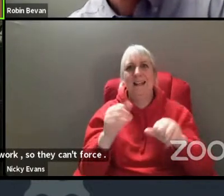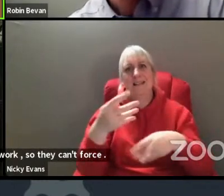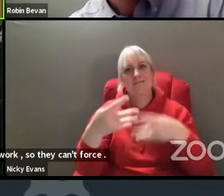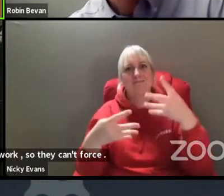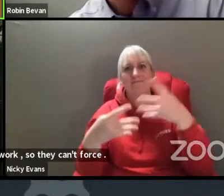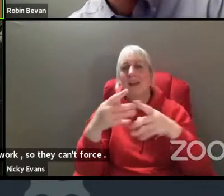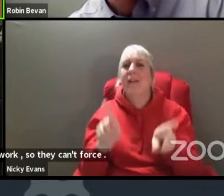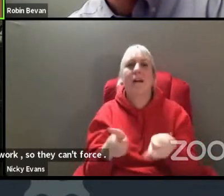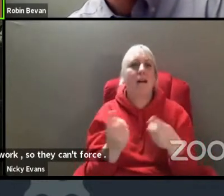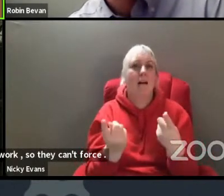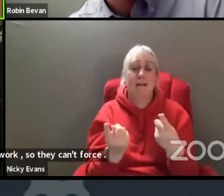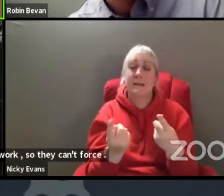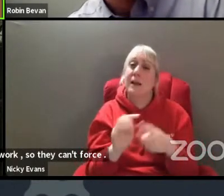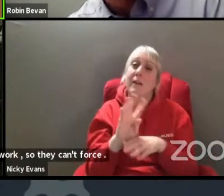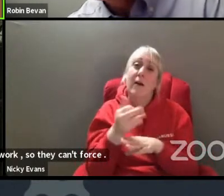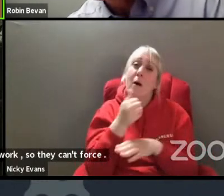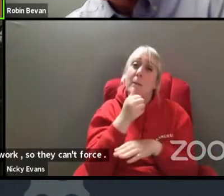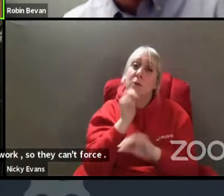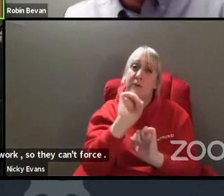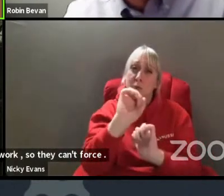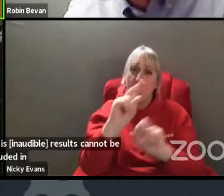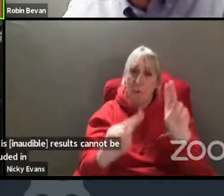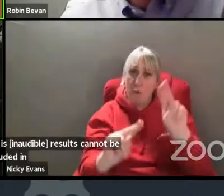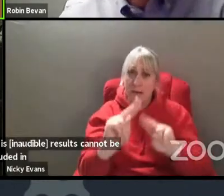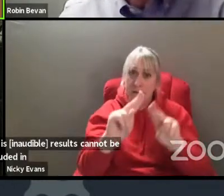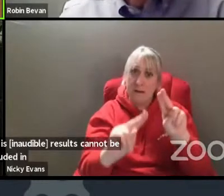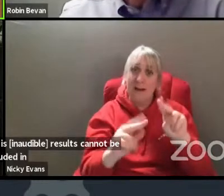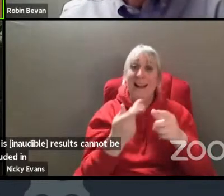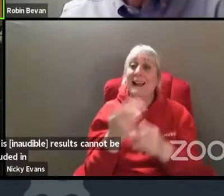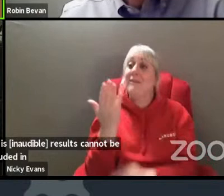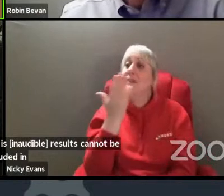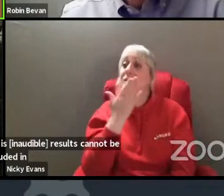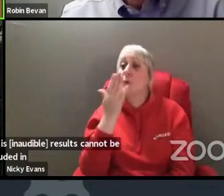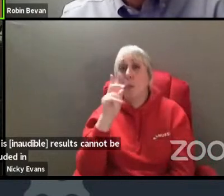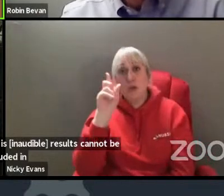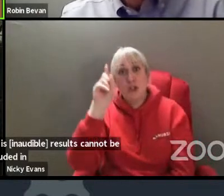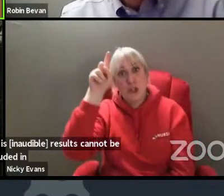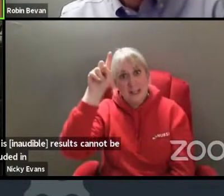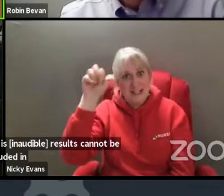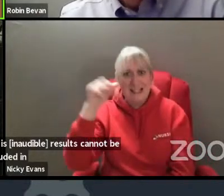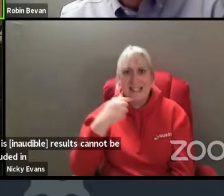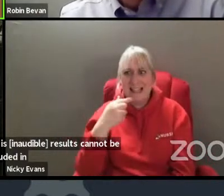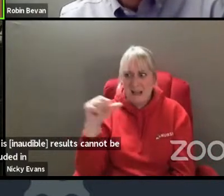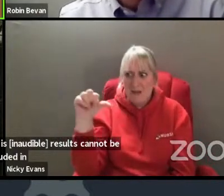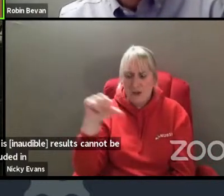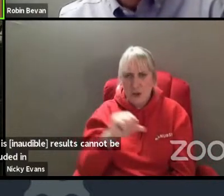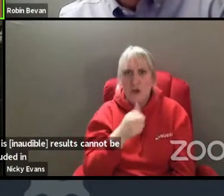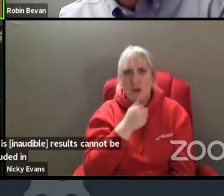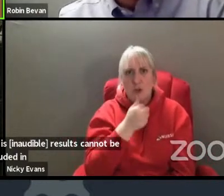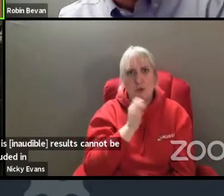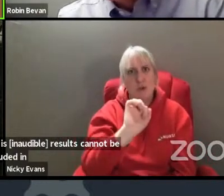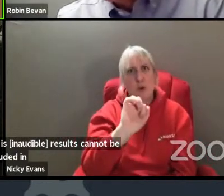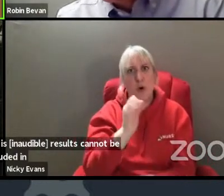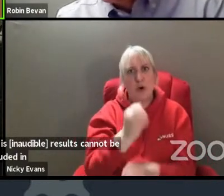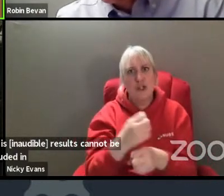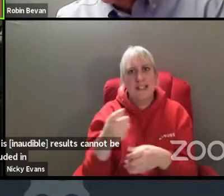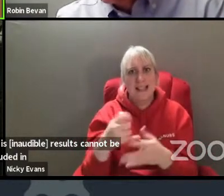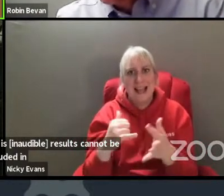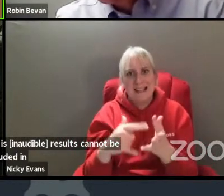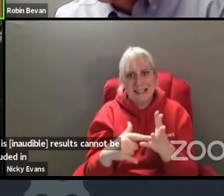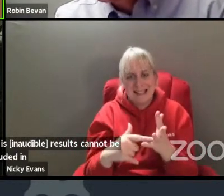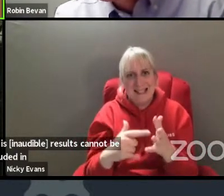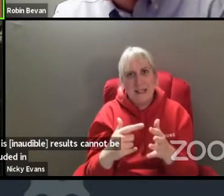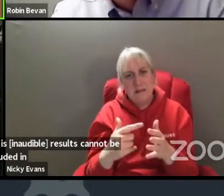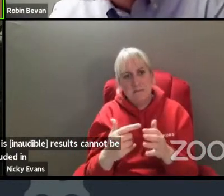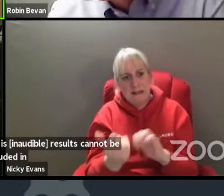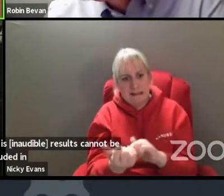appraisal. And any suggestion that they should do so, then come back to the union, discuss that in your school groups, and make it clear to the management why they